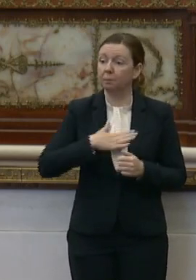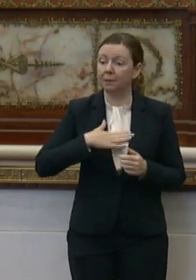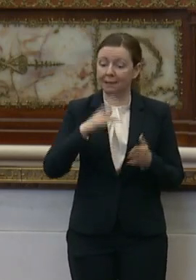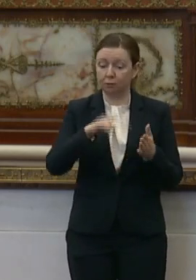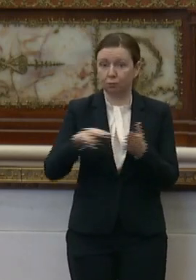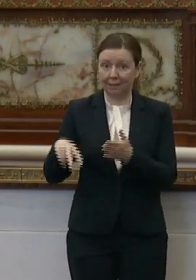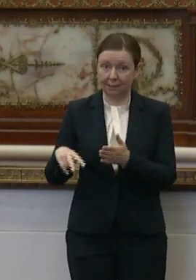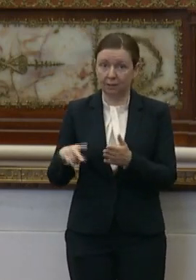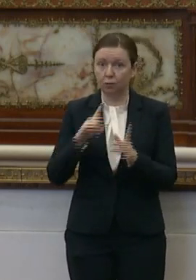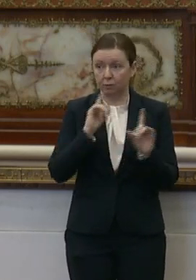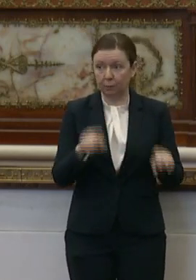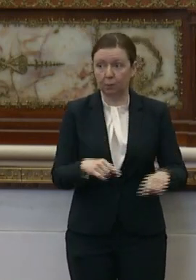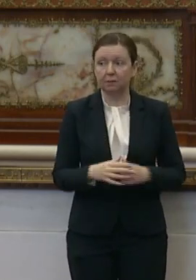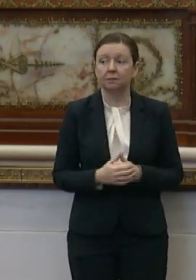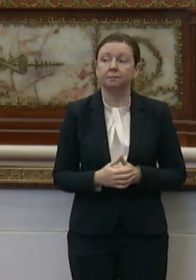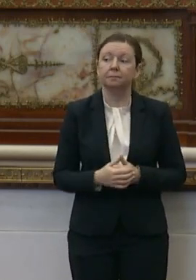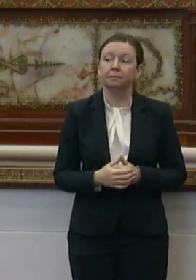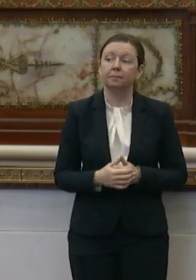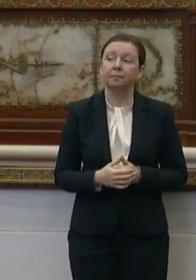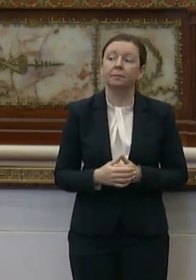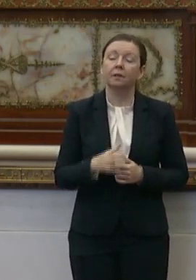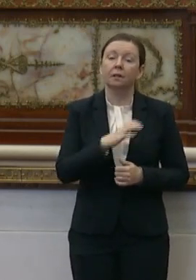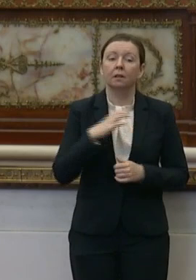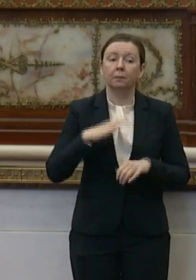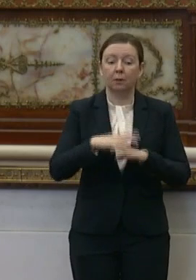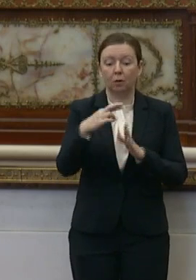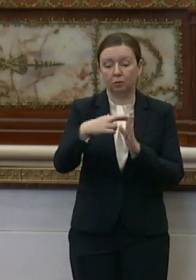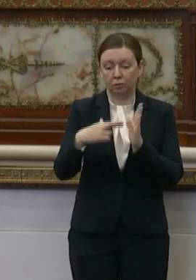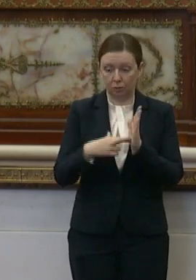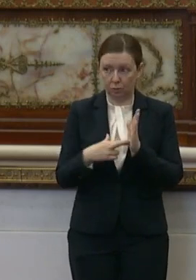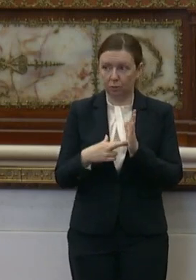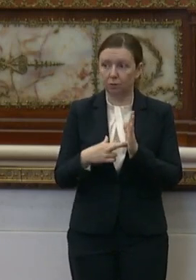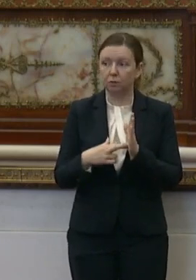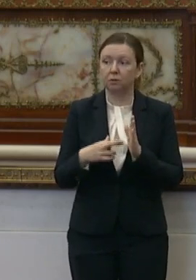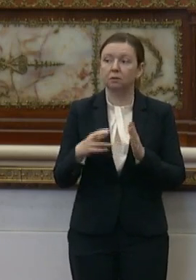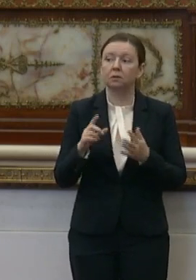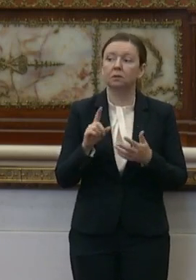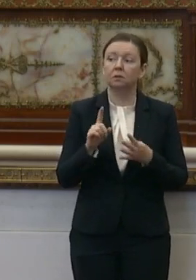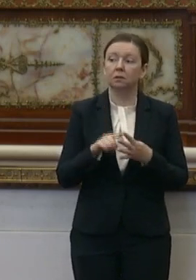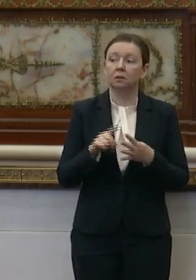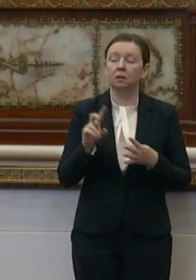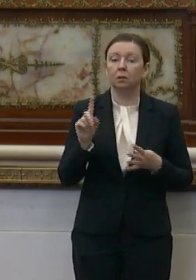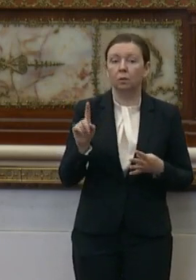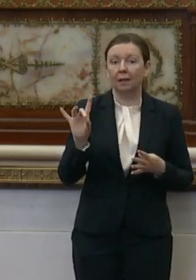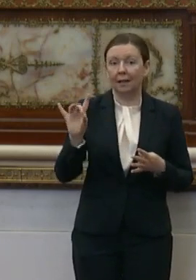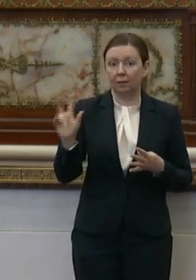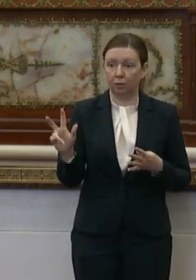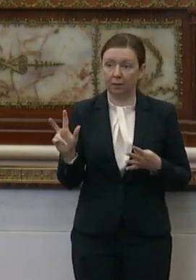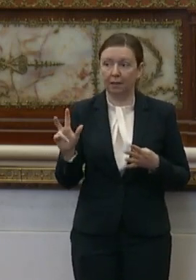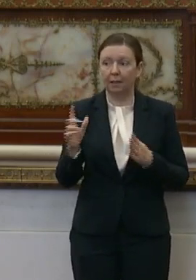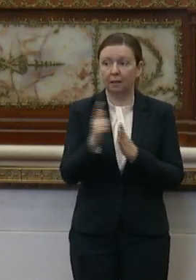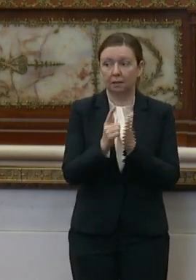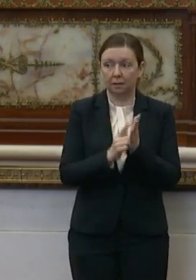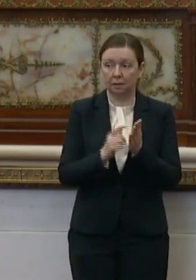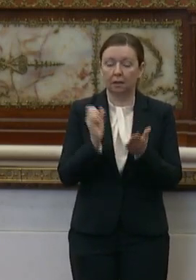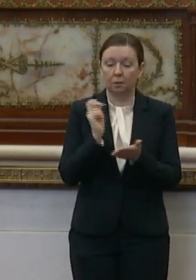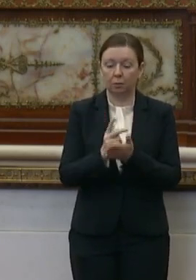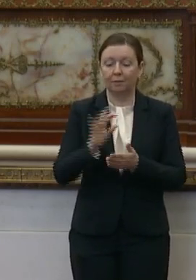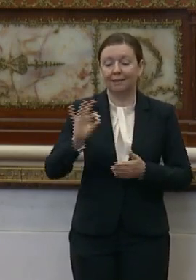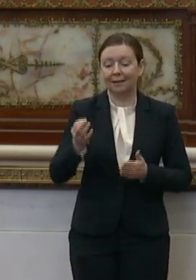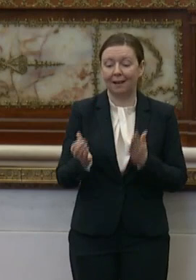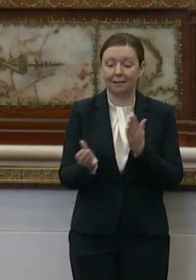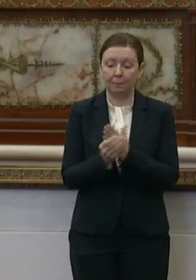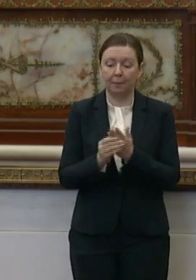please read the report? The Committee on Rules, to which is referred Bill Number 200183, entitled An Ordinance Approving the Ninth Amendment